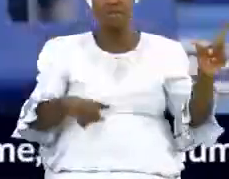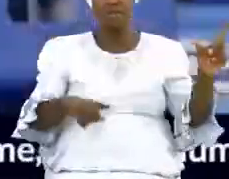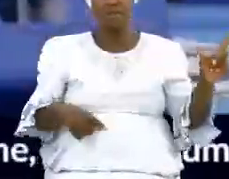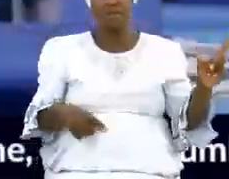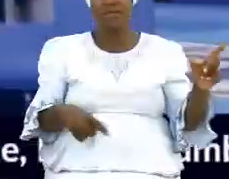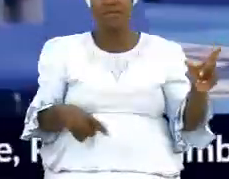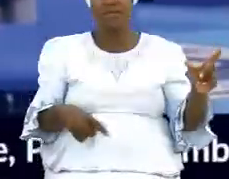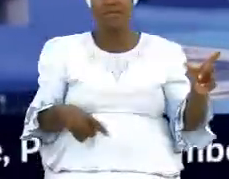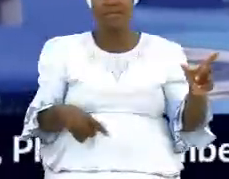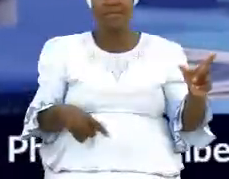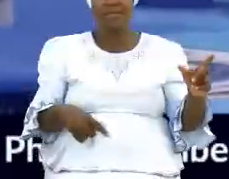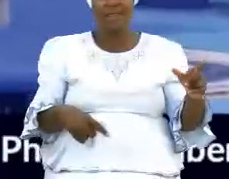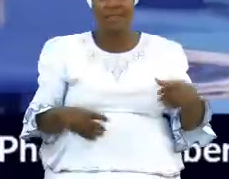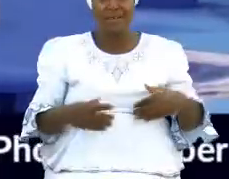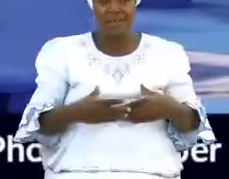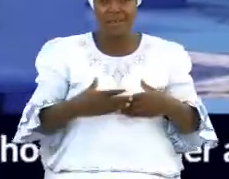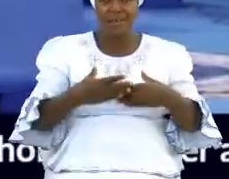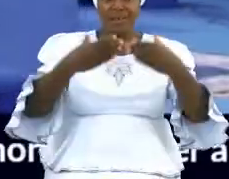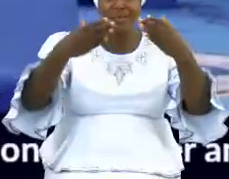Hallelujah.